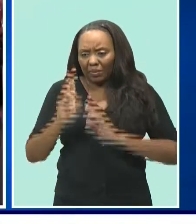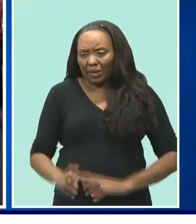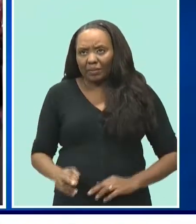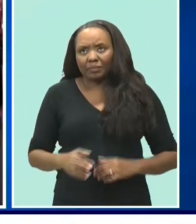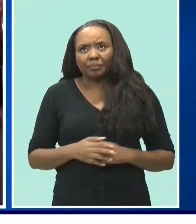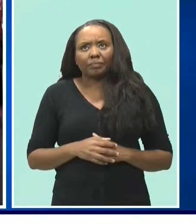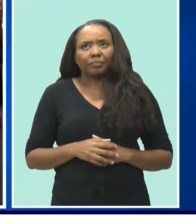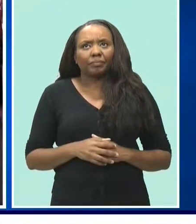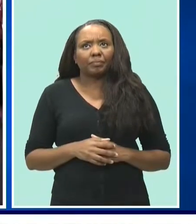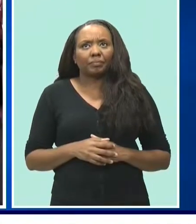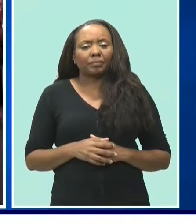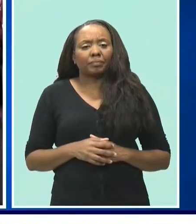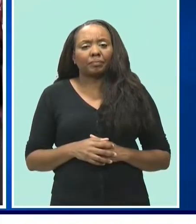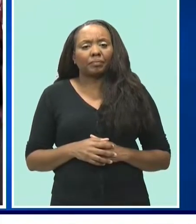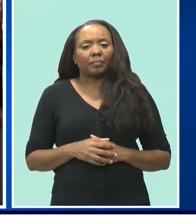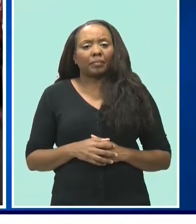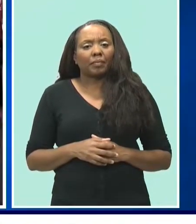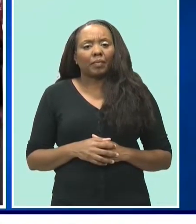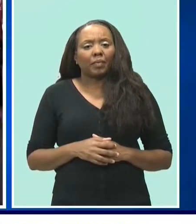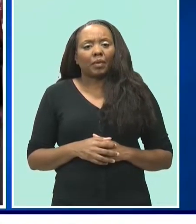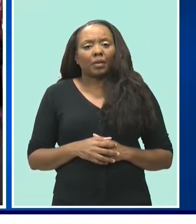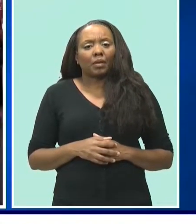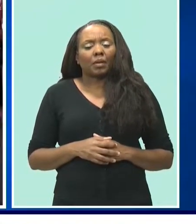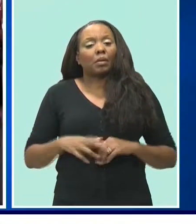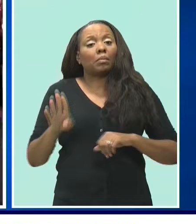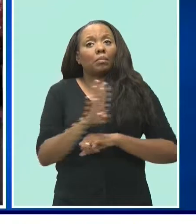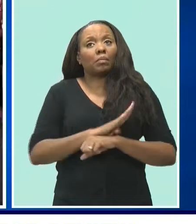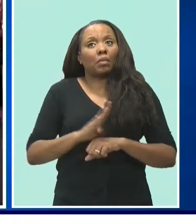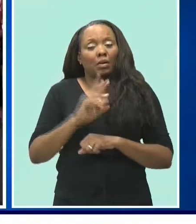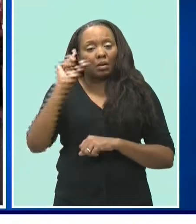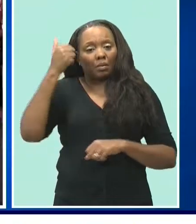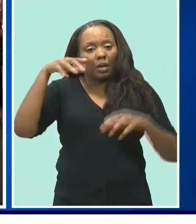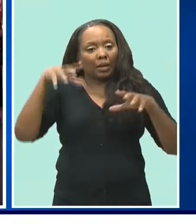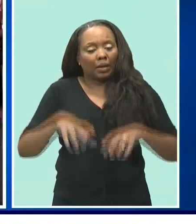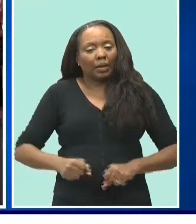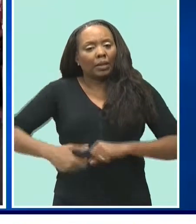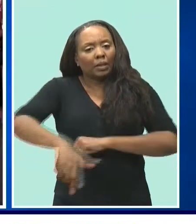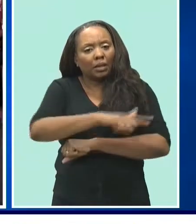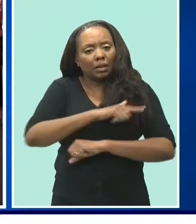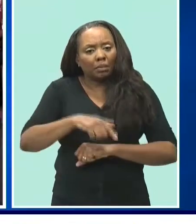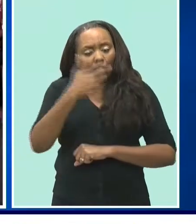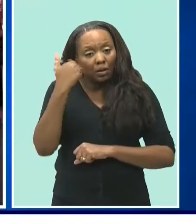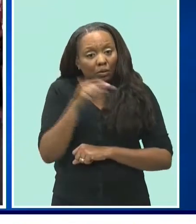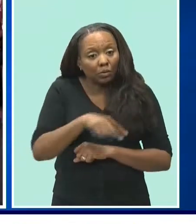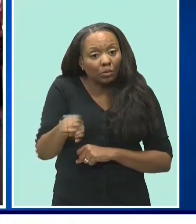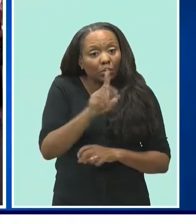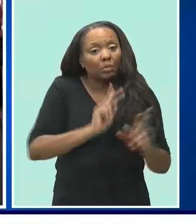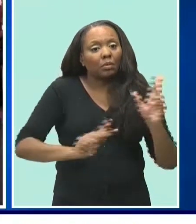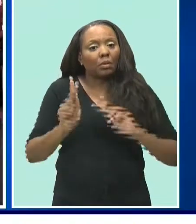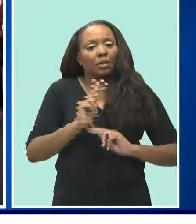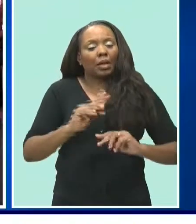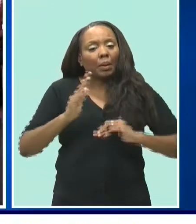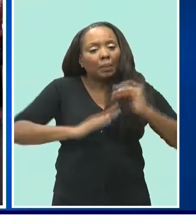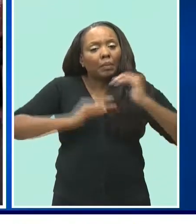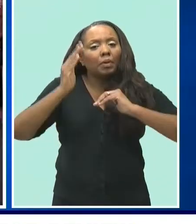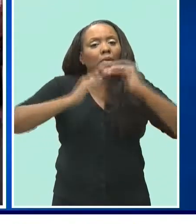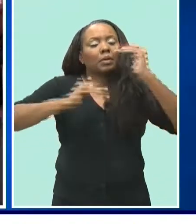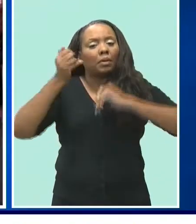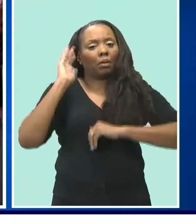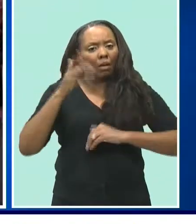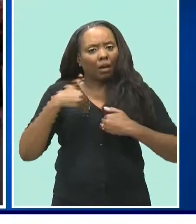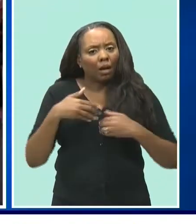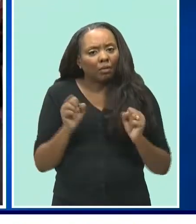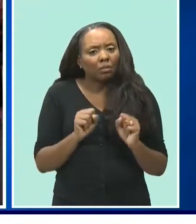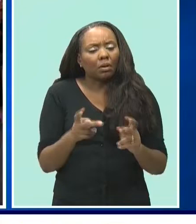Barbados responded by compulsory acquisition of the adjoining property so that you as developers would have the opportunity